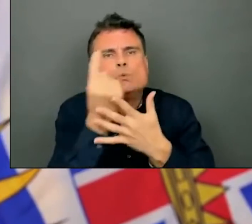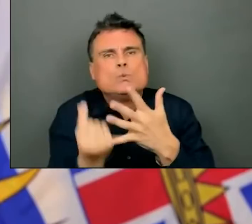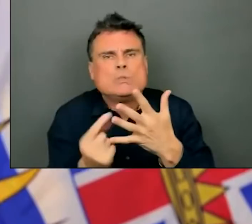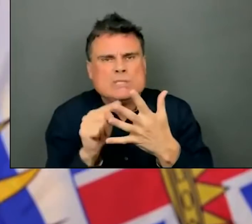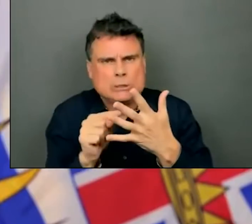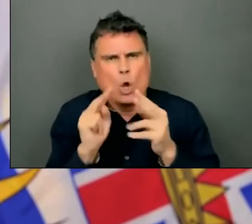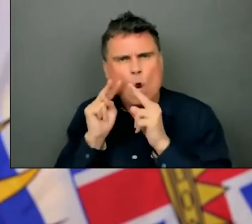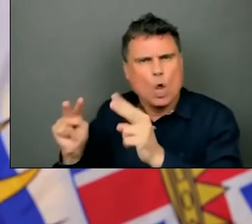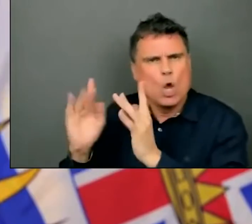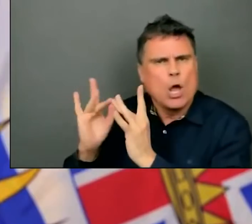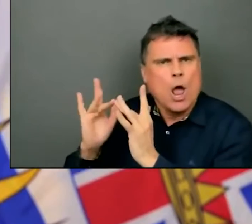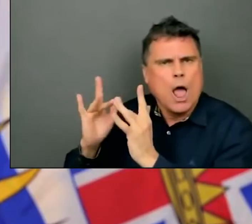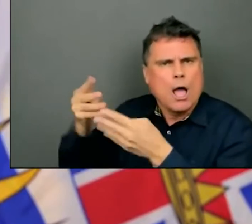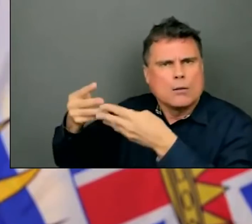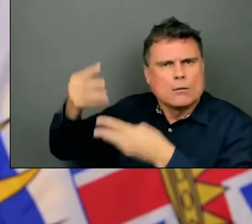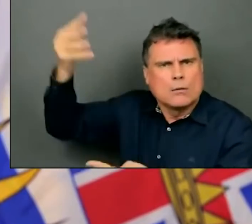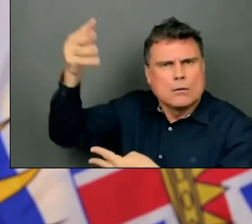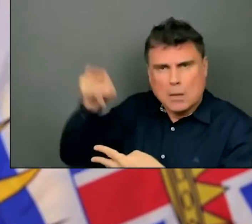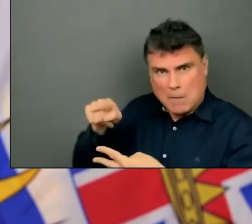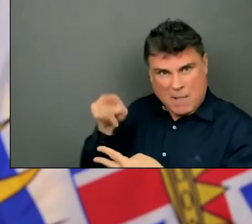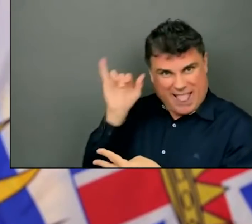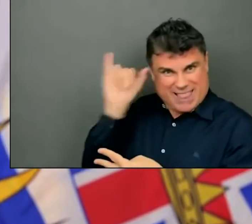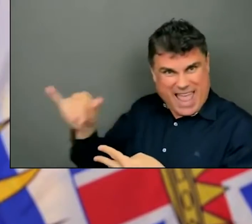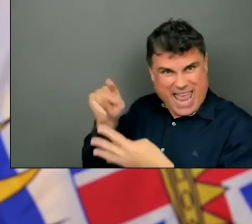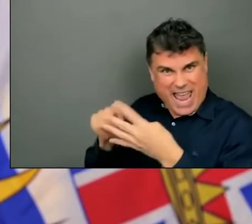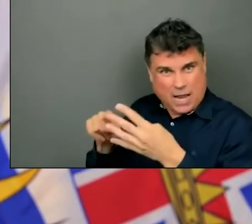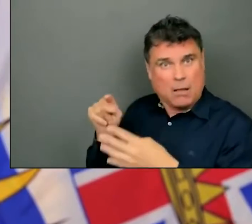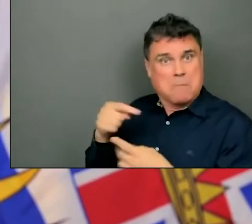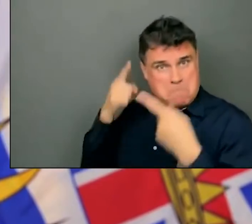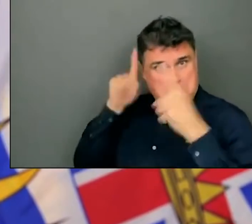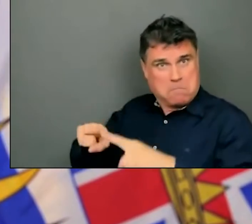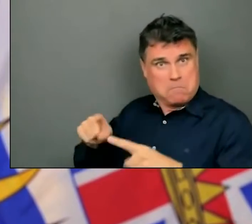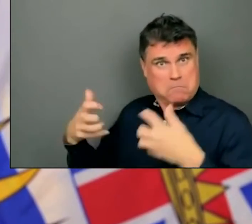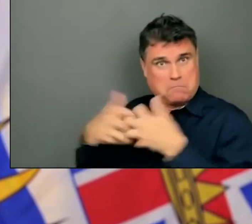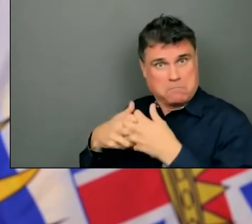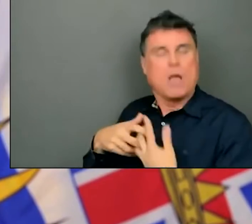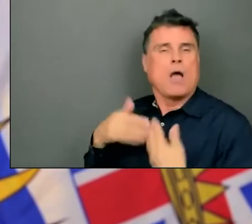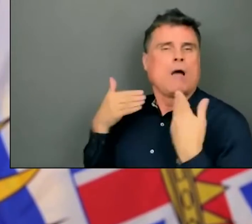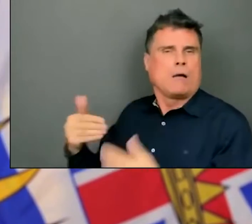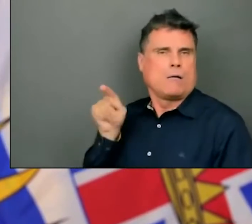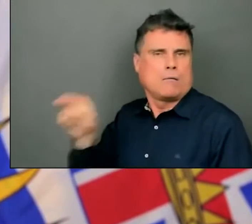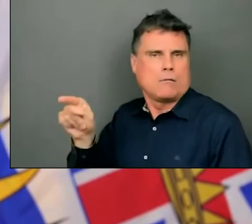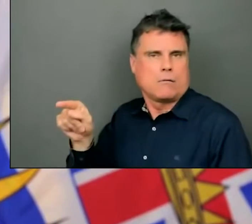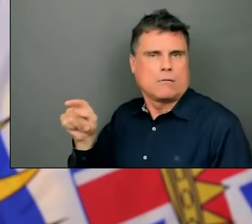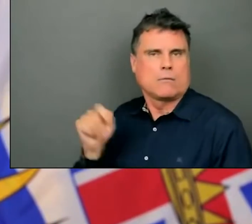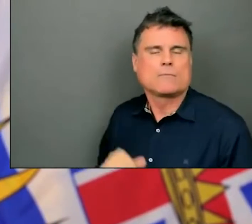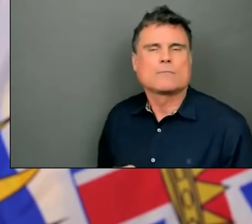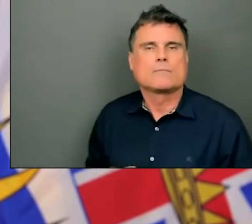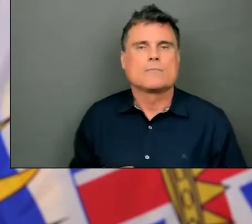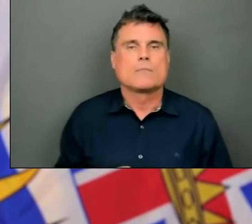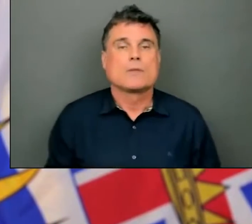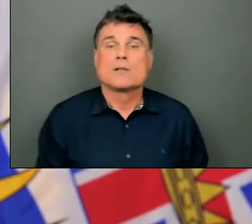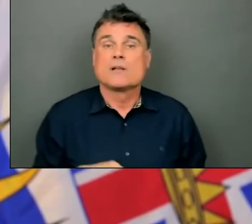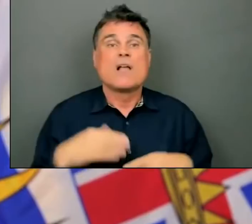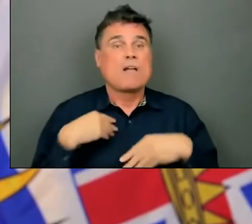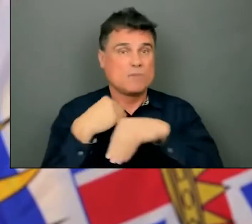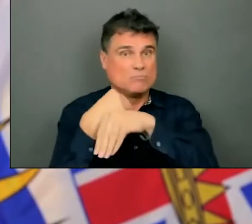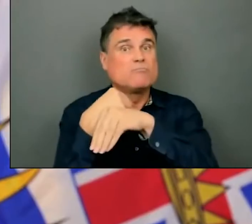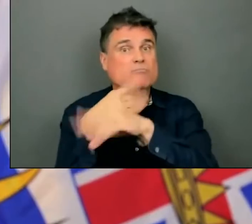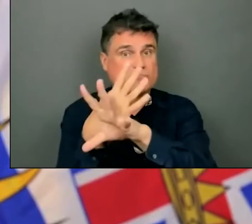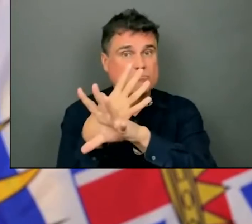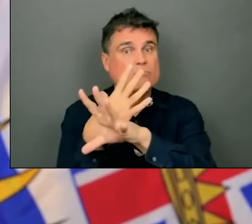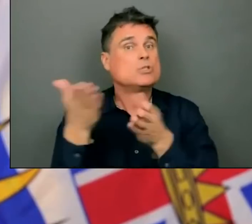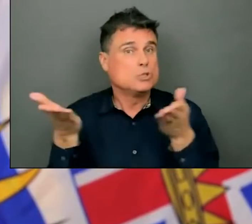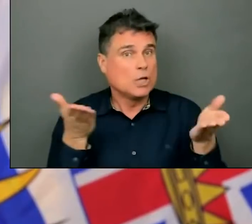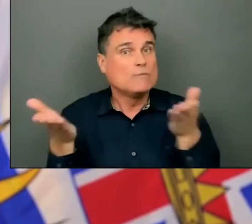be suitable for you, and a virtual assessment service that will now be available through the province's COVID-19 Information